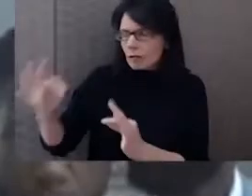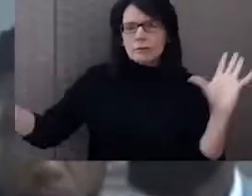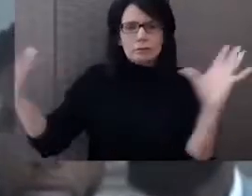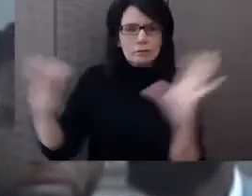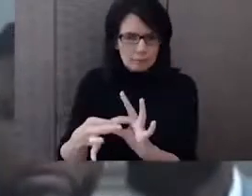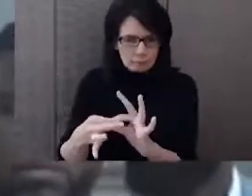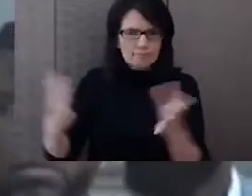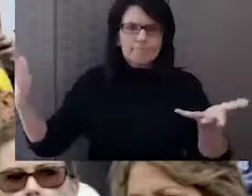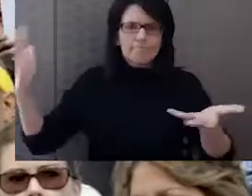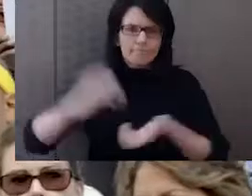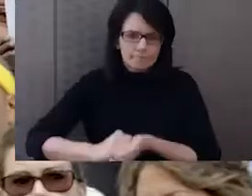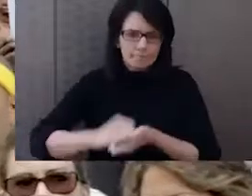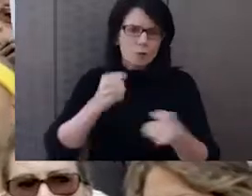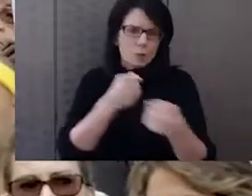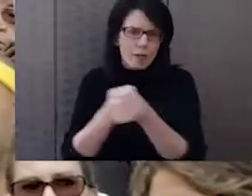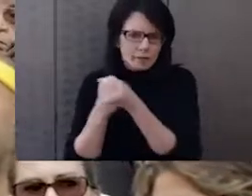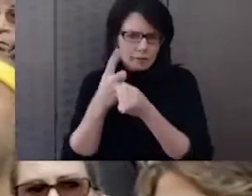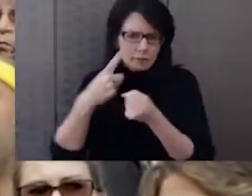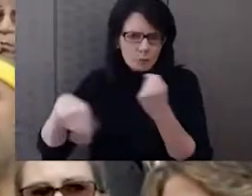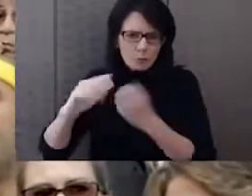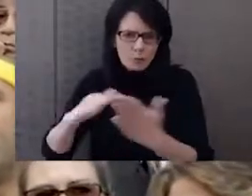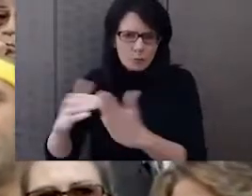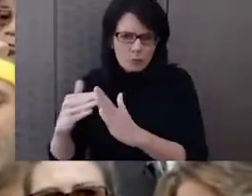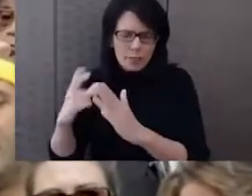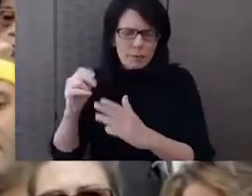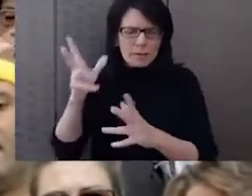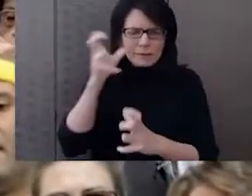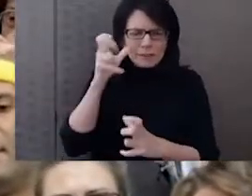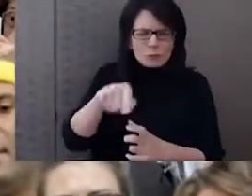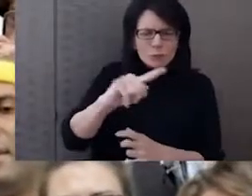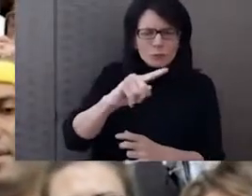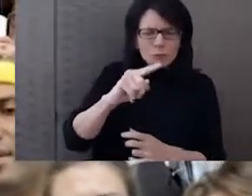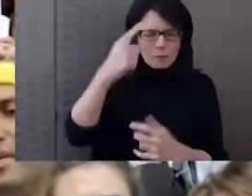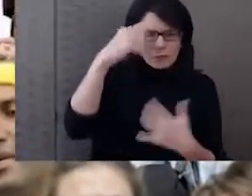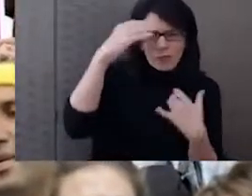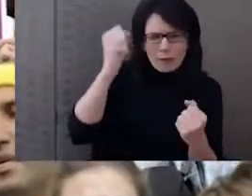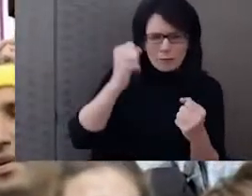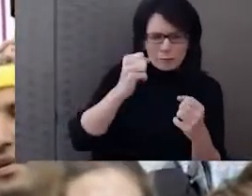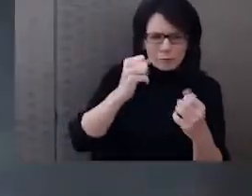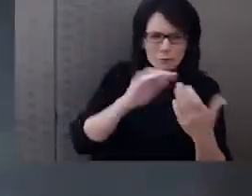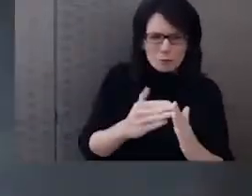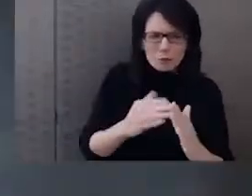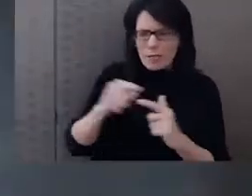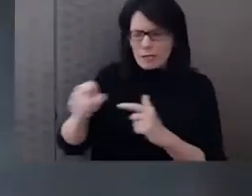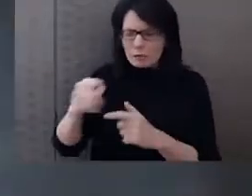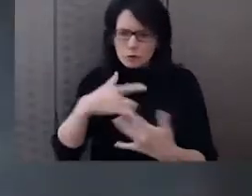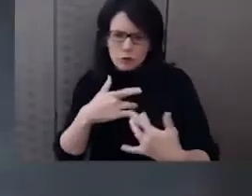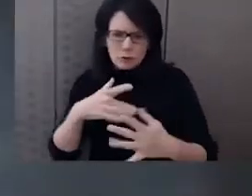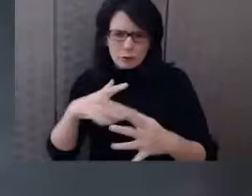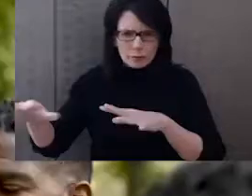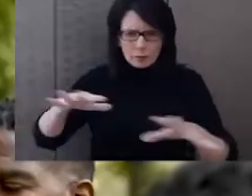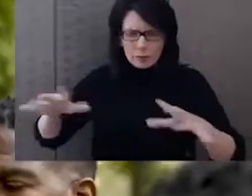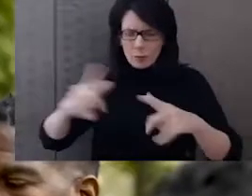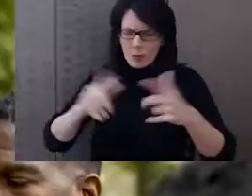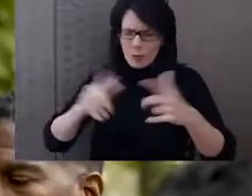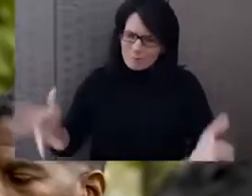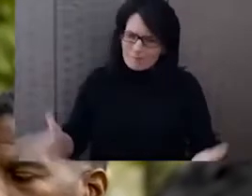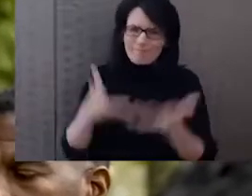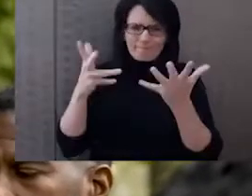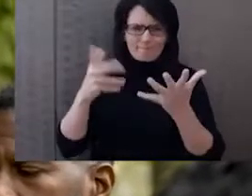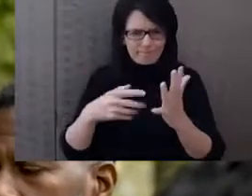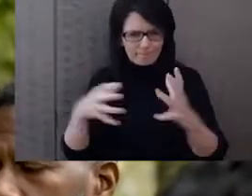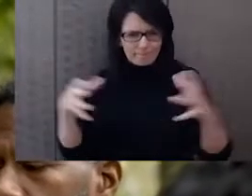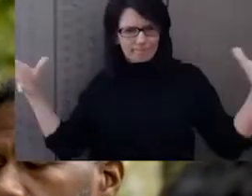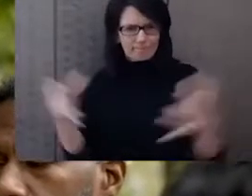advocate for the community. But we listen to the peers and we listen to the mental health community to figure out their concerns so we can amplify their voices. Too often